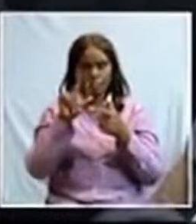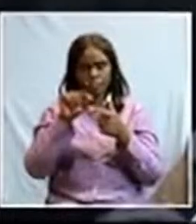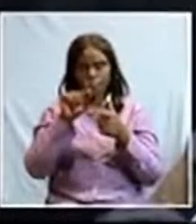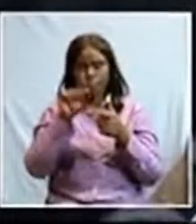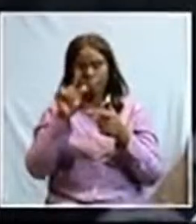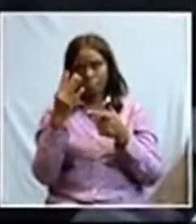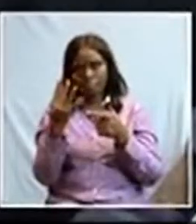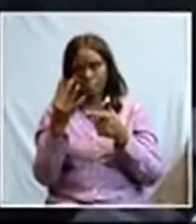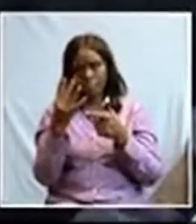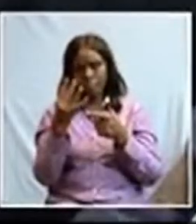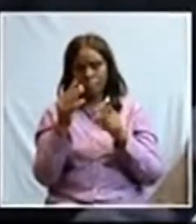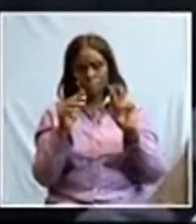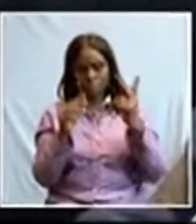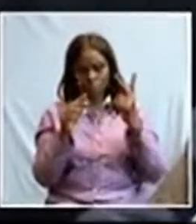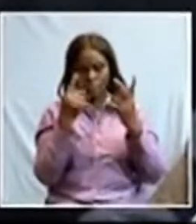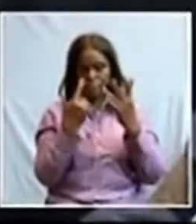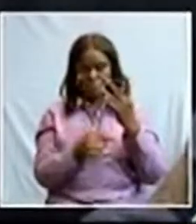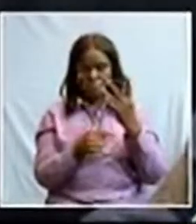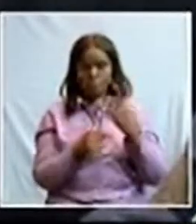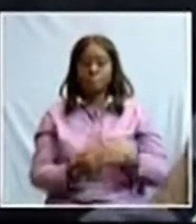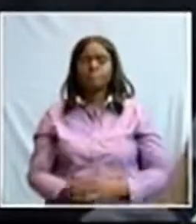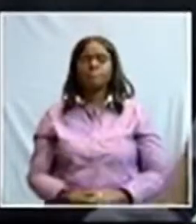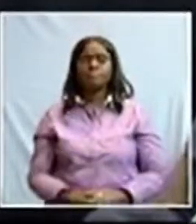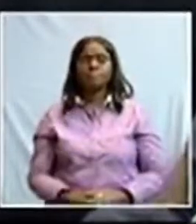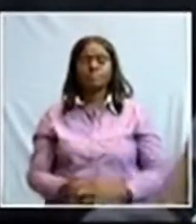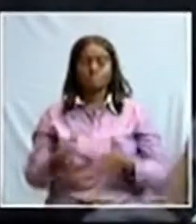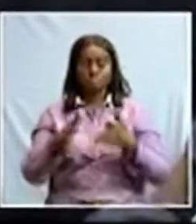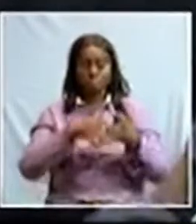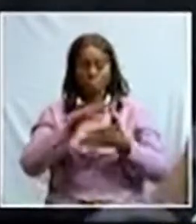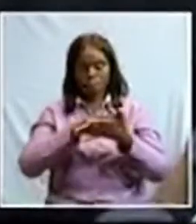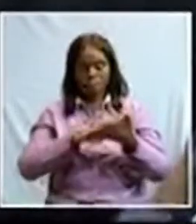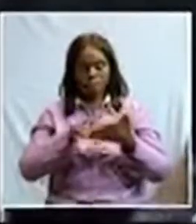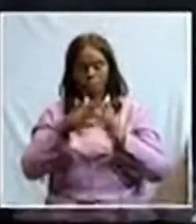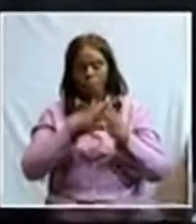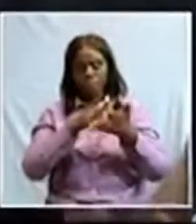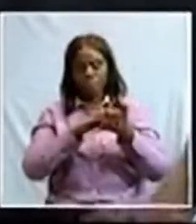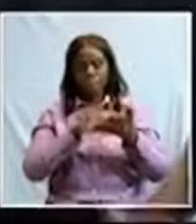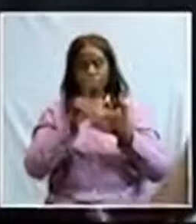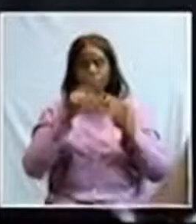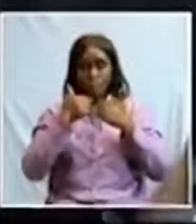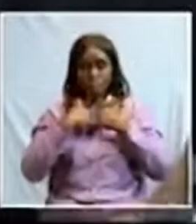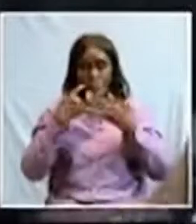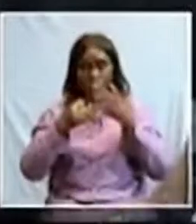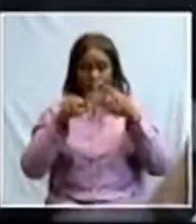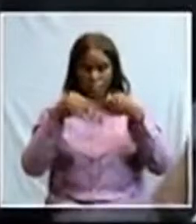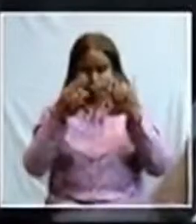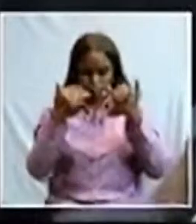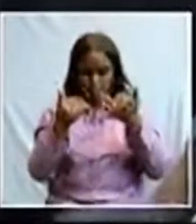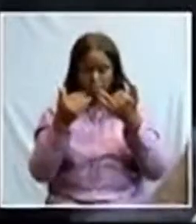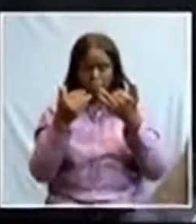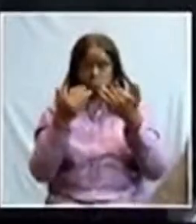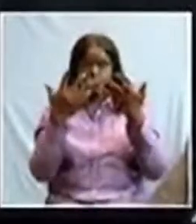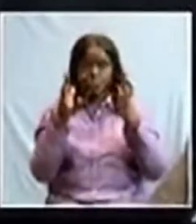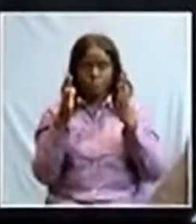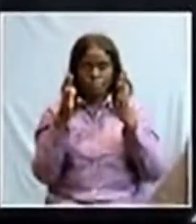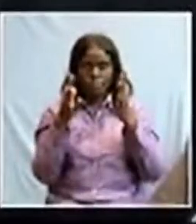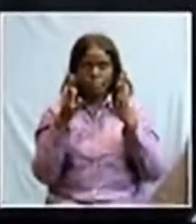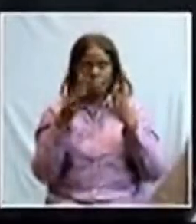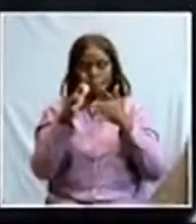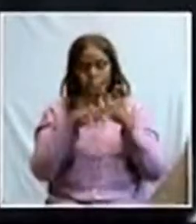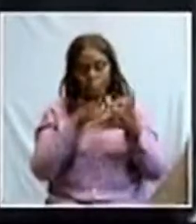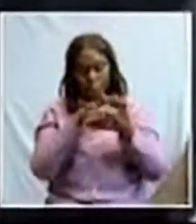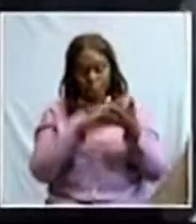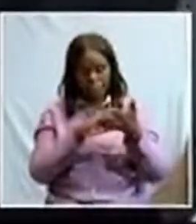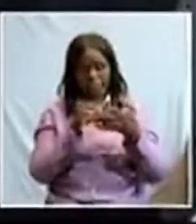2024. The second one now is the ledger. You have given a